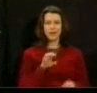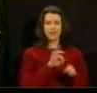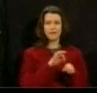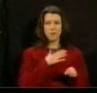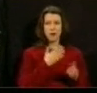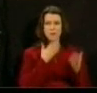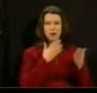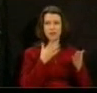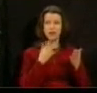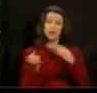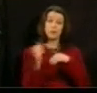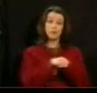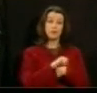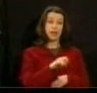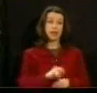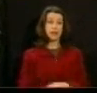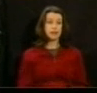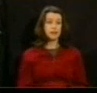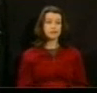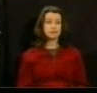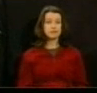defeated it.